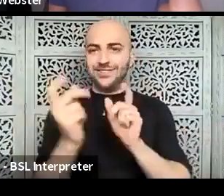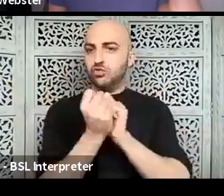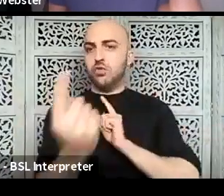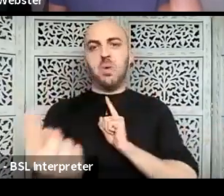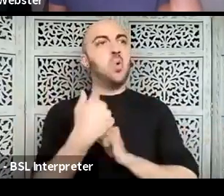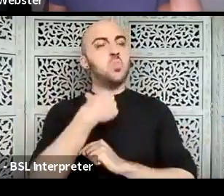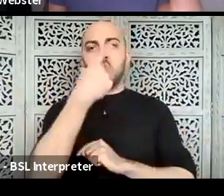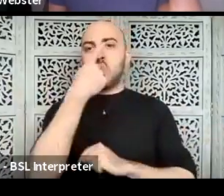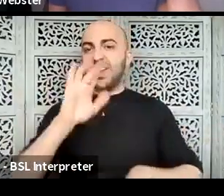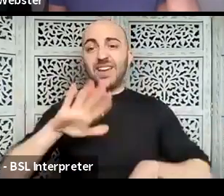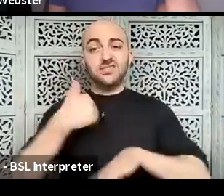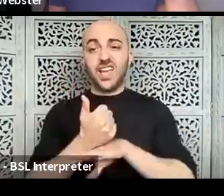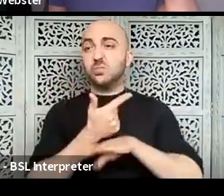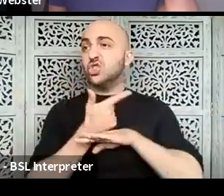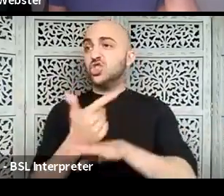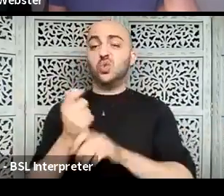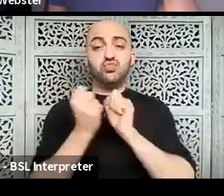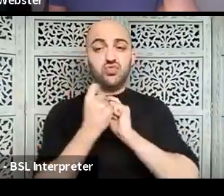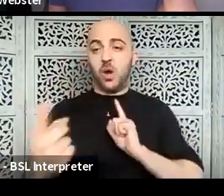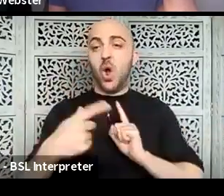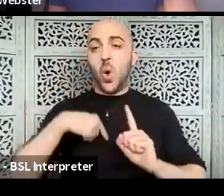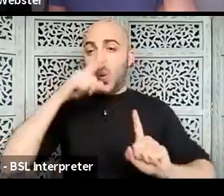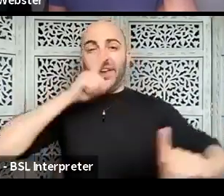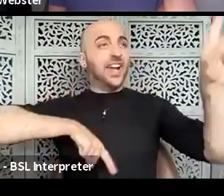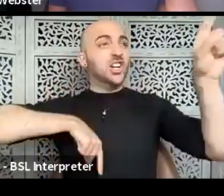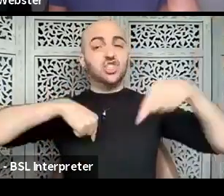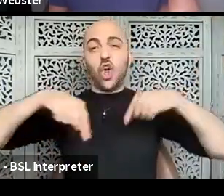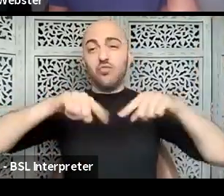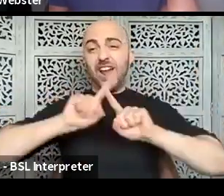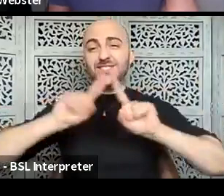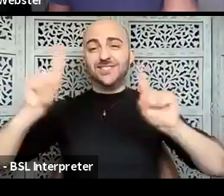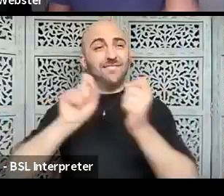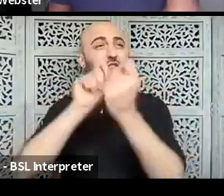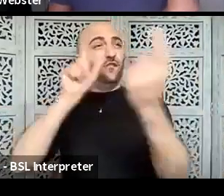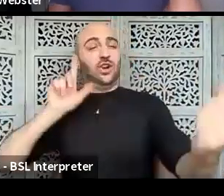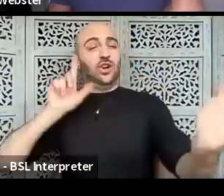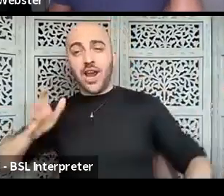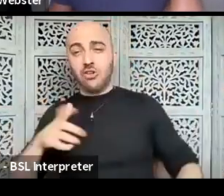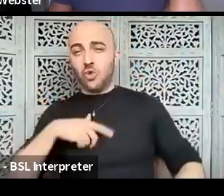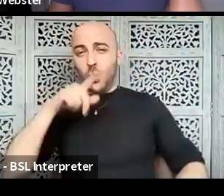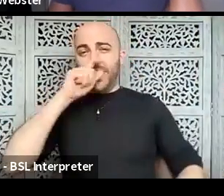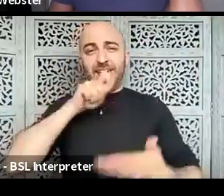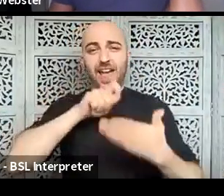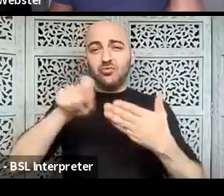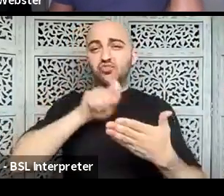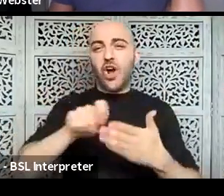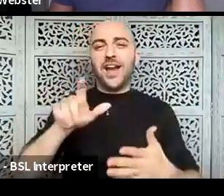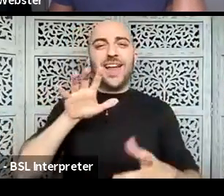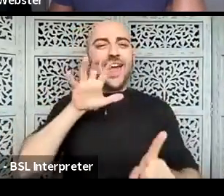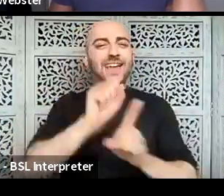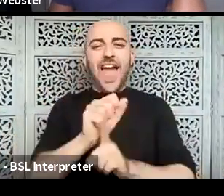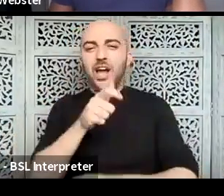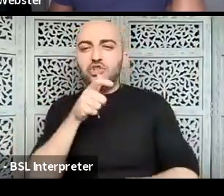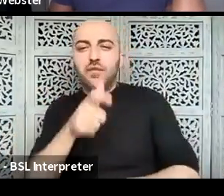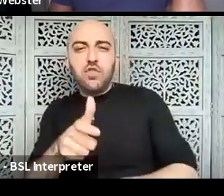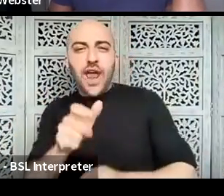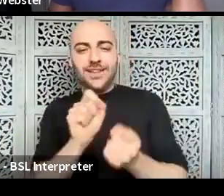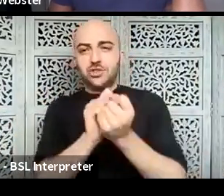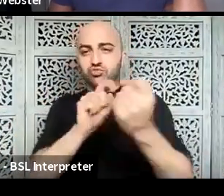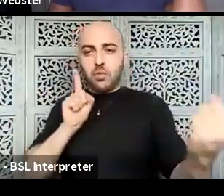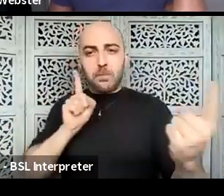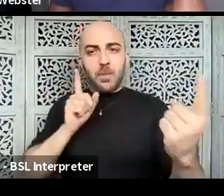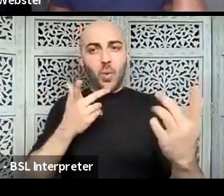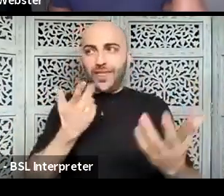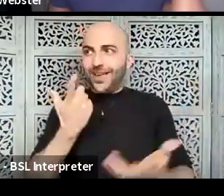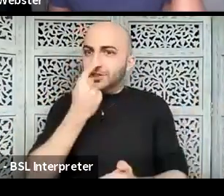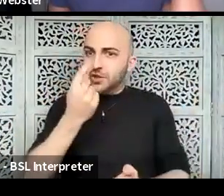up shoots remotely, we can direct in different countries, we can write catchphrases remotely. You know, it's possible, and